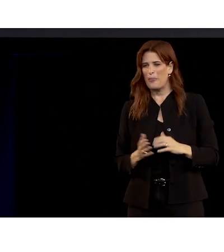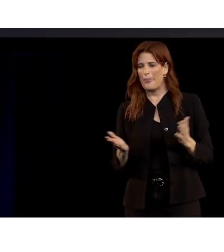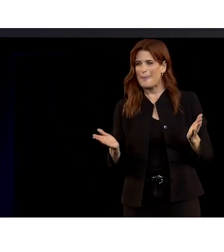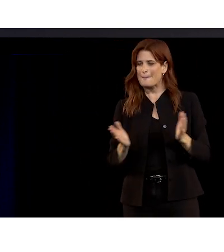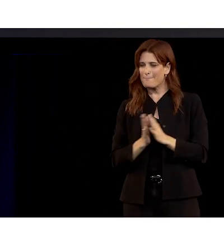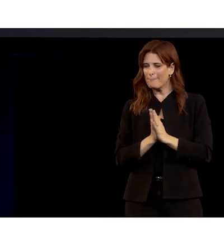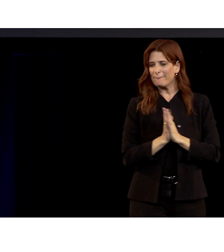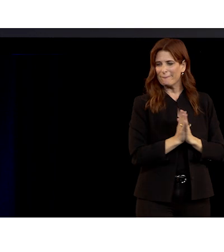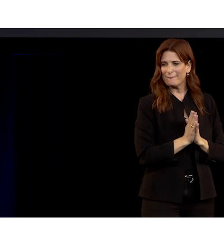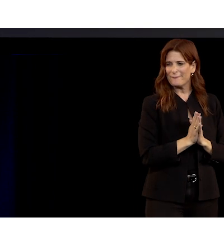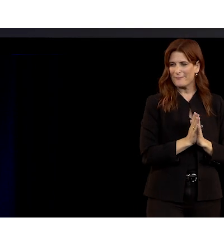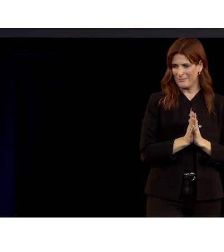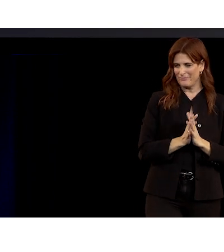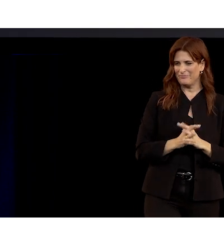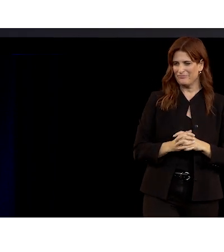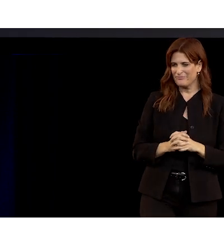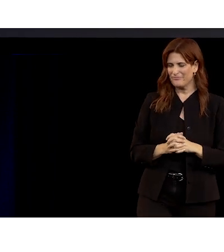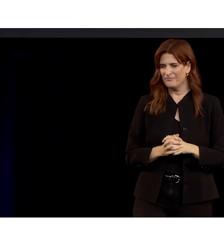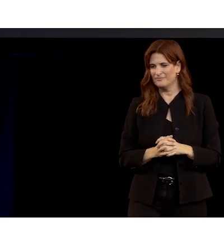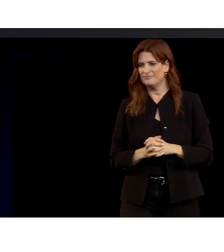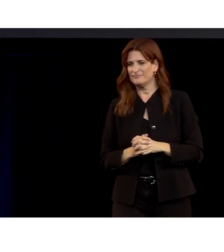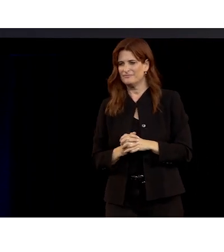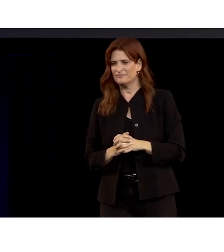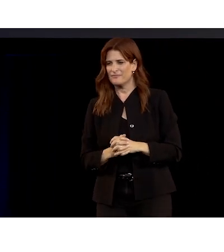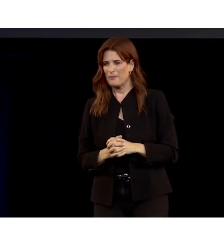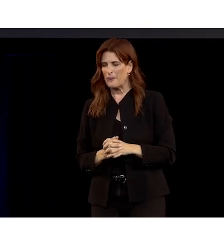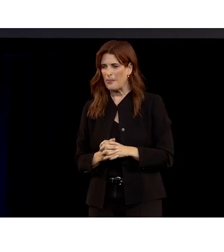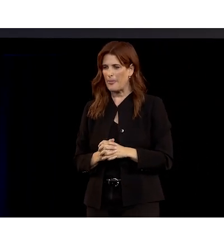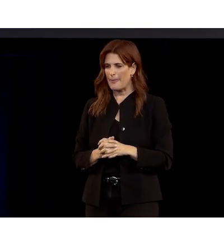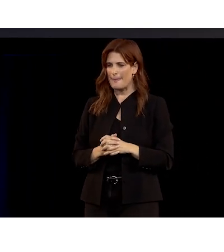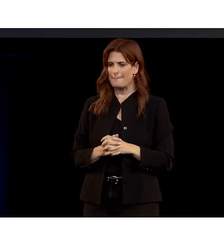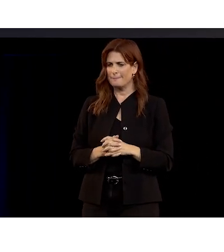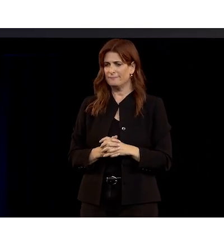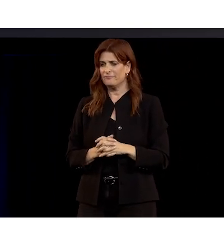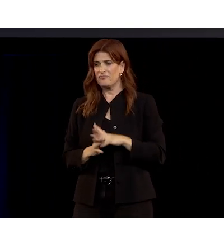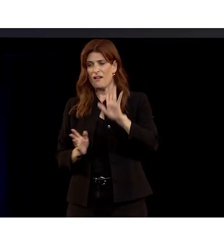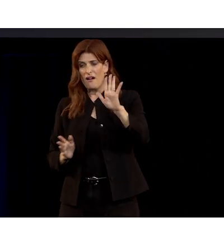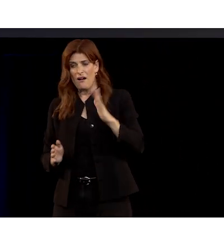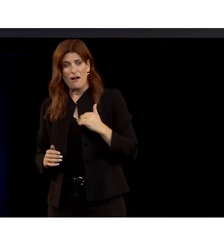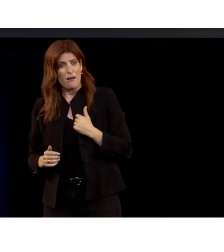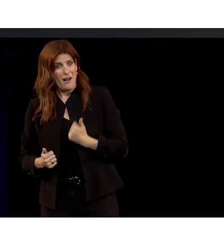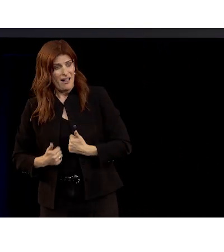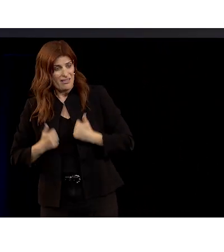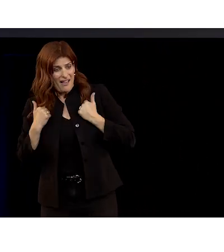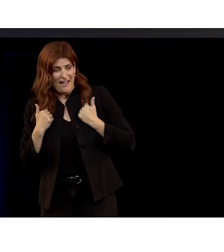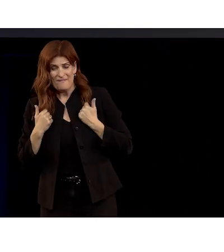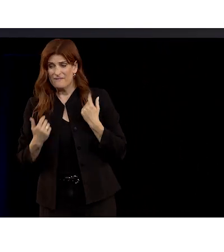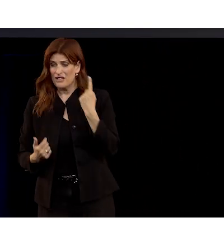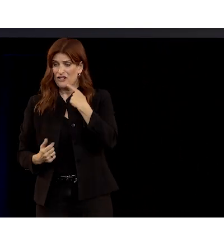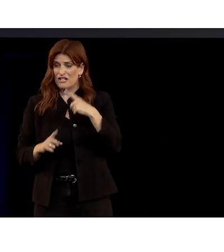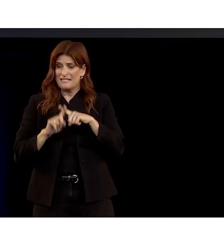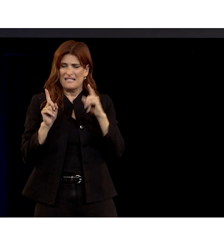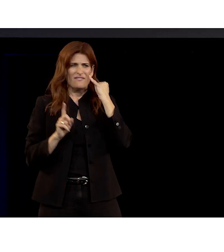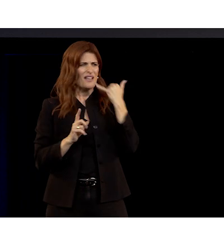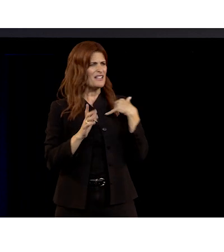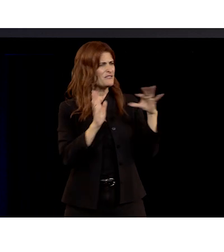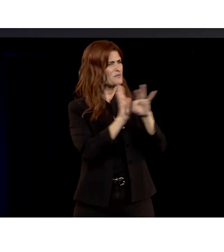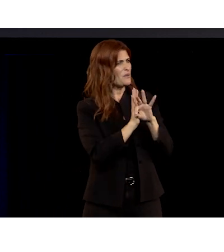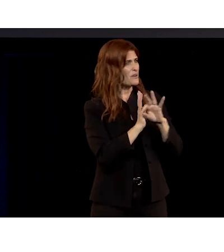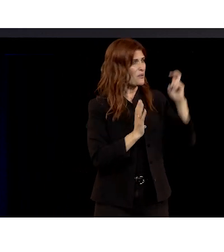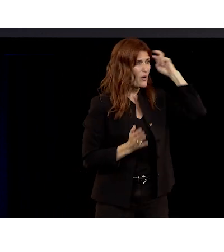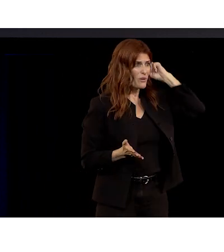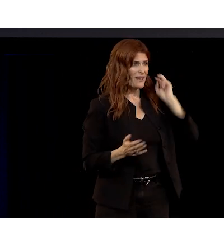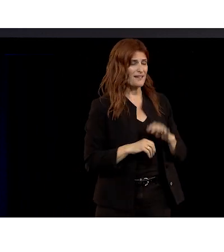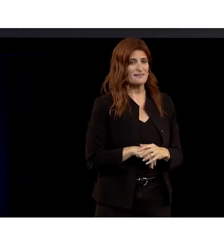identity, including recognizing that ASL is a fully accessible and legitimate language. Provide qualified interpreters.